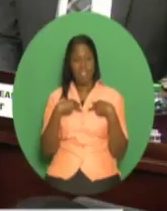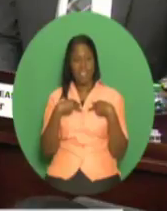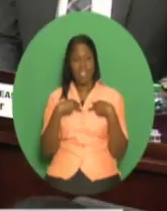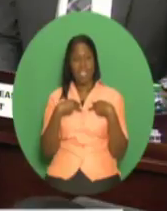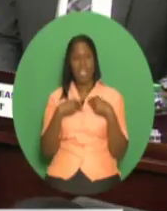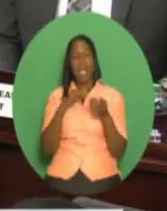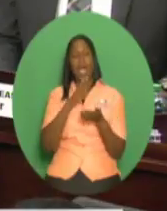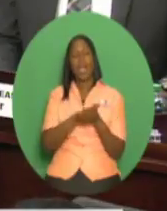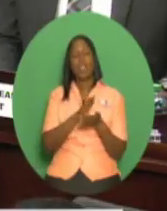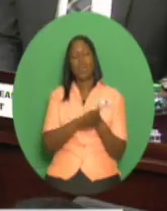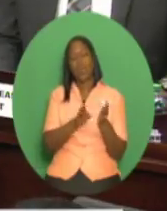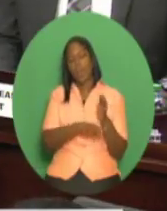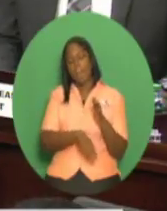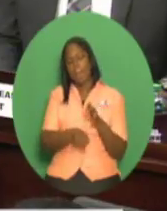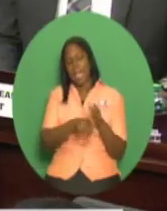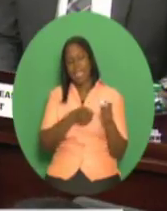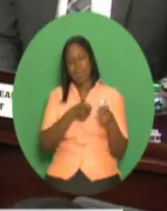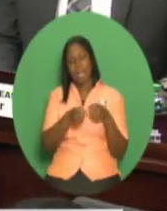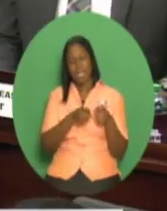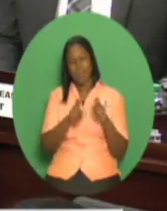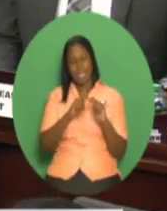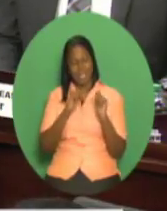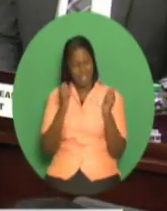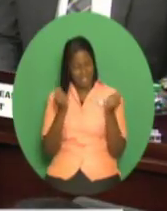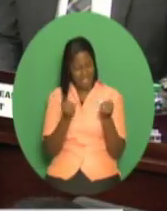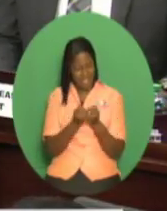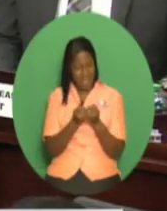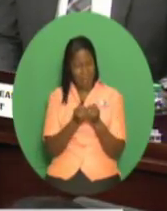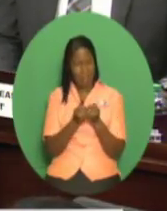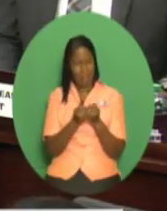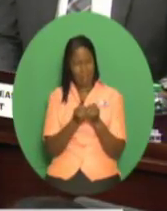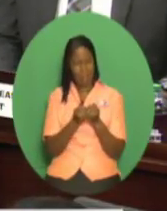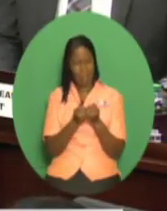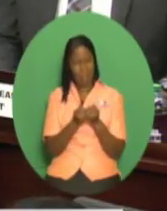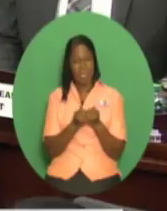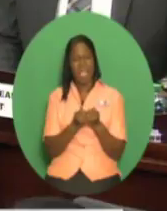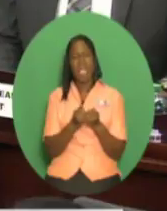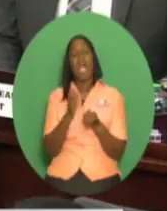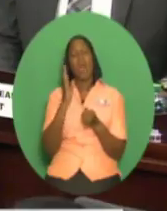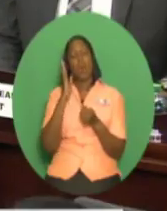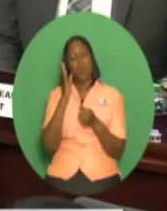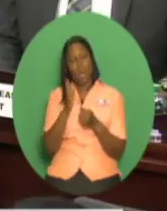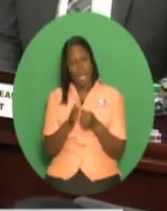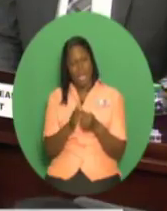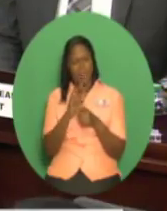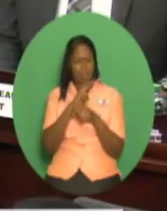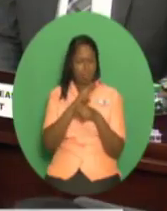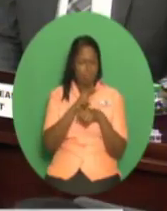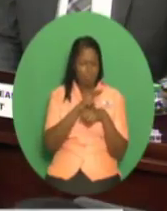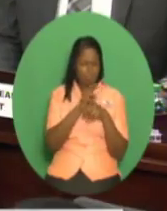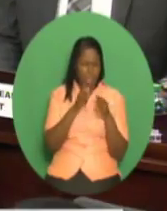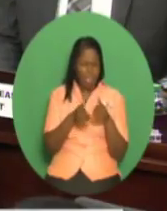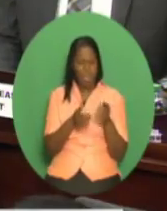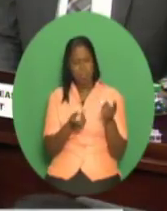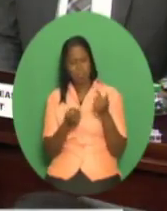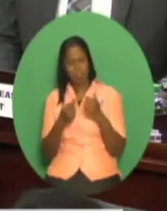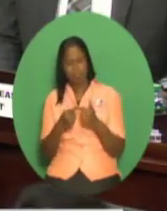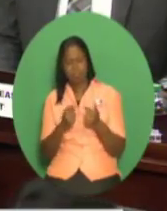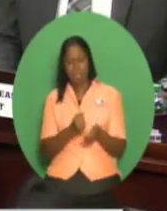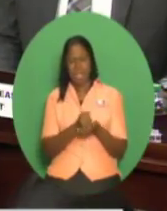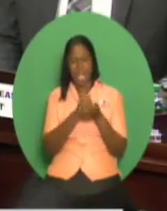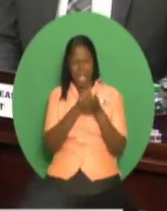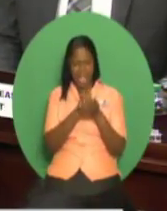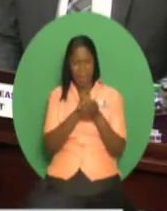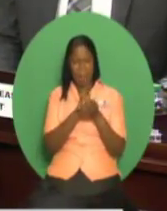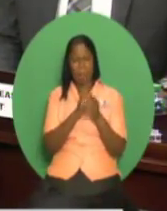school-based management team, again, which will be closely monitored by our supervisors, so that members of that team will be able to assist